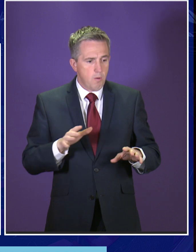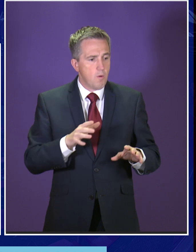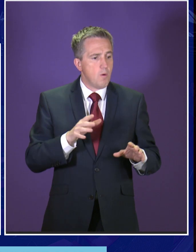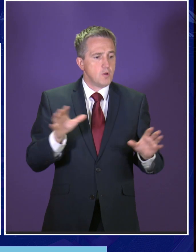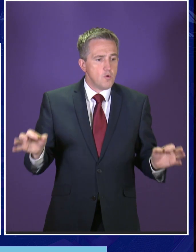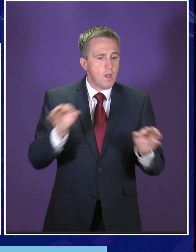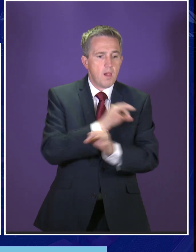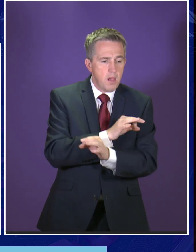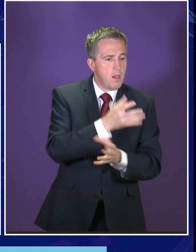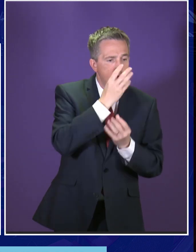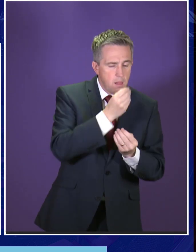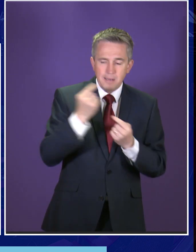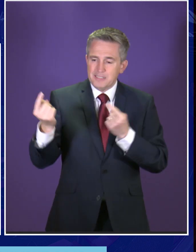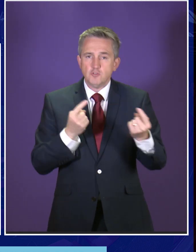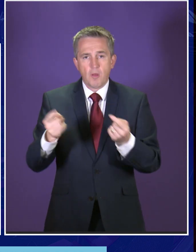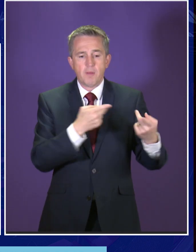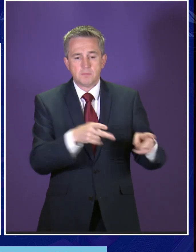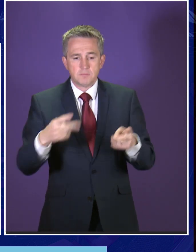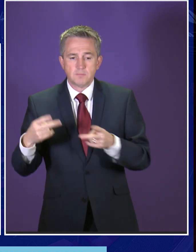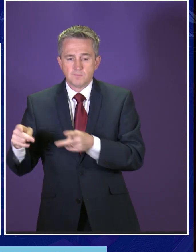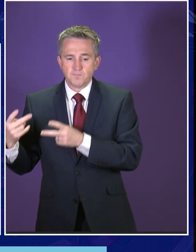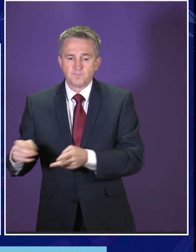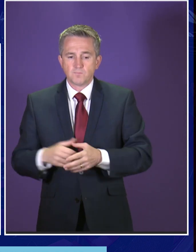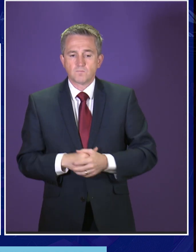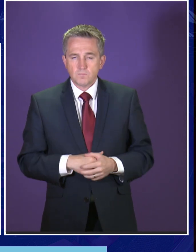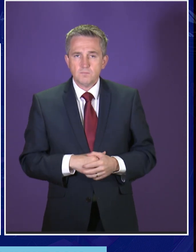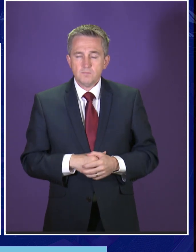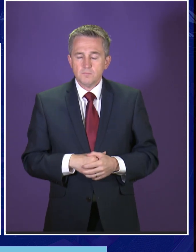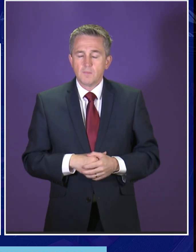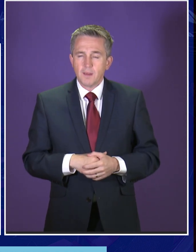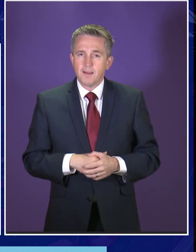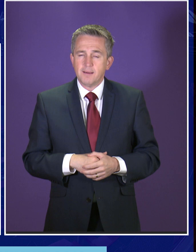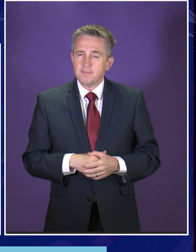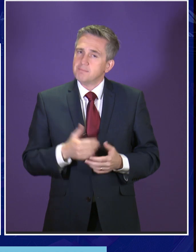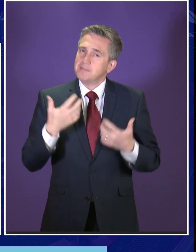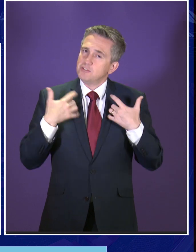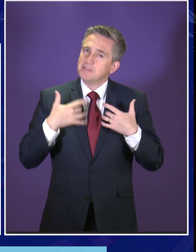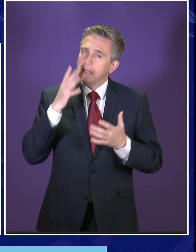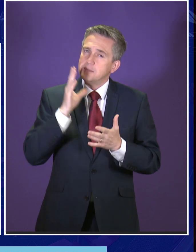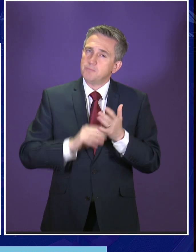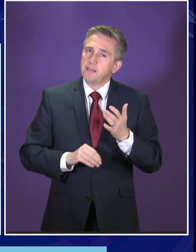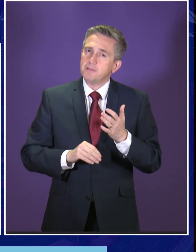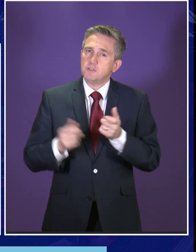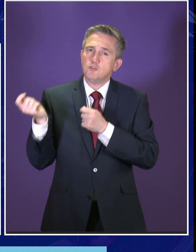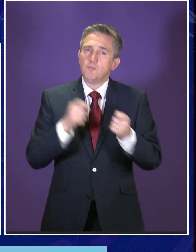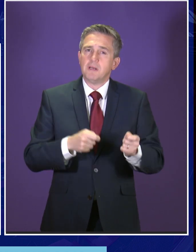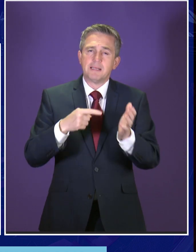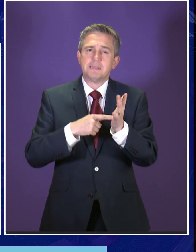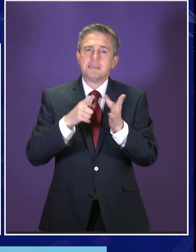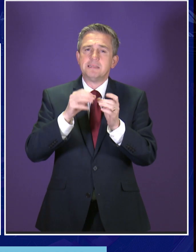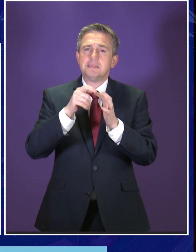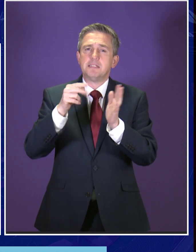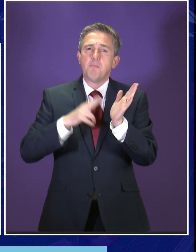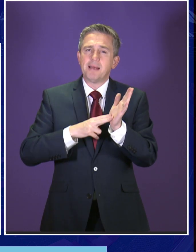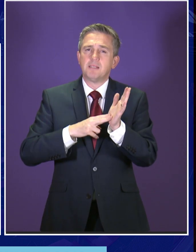and your own contexts. And it was an interesting experience to bring Tibetan monks into a kind